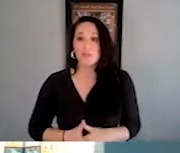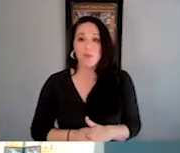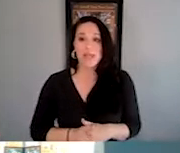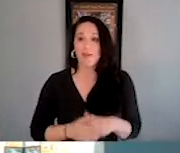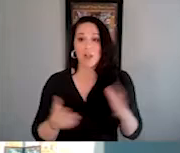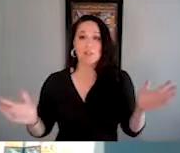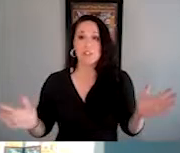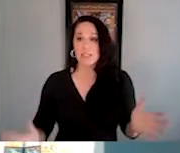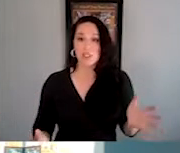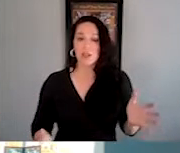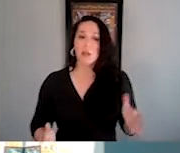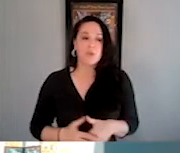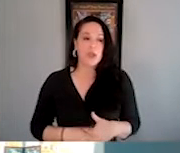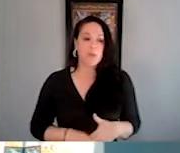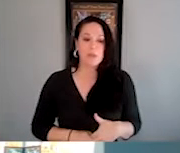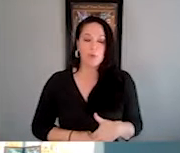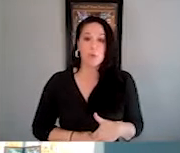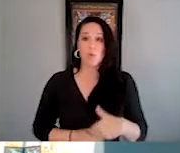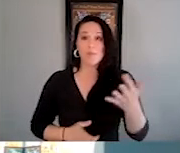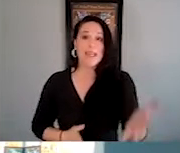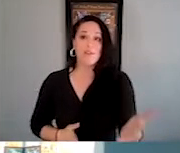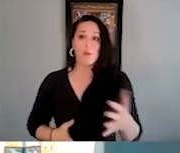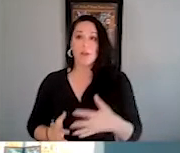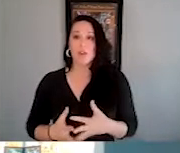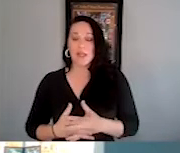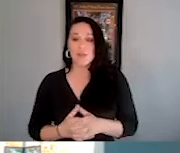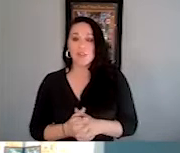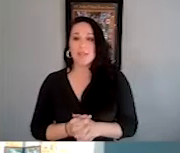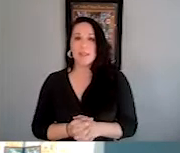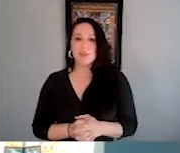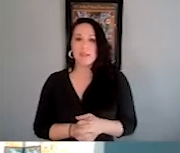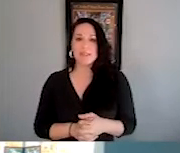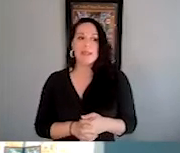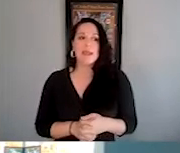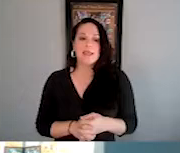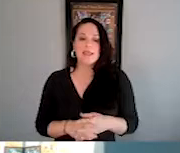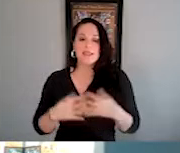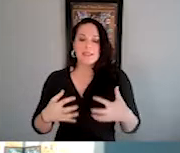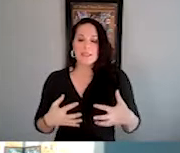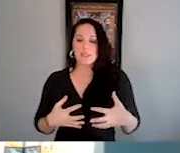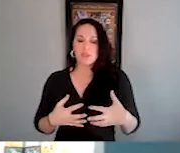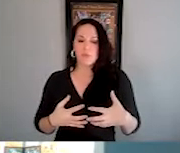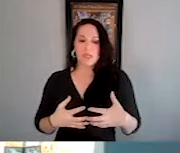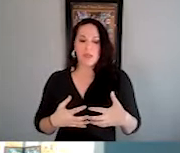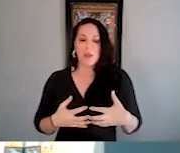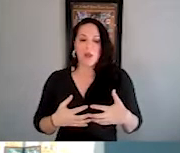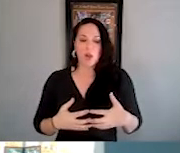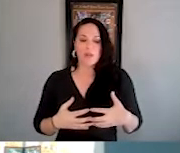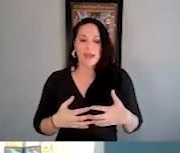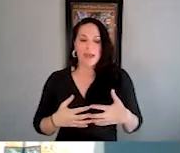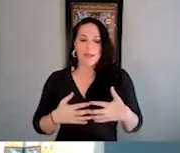school lunchroom and have a conversation with young people, or we meet everyone over lunch and touch base. Again, listening sessions for